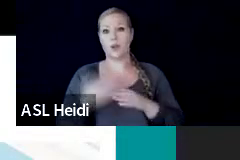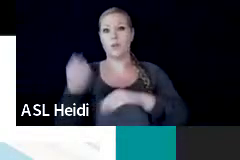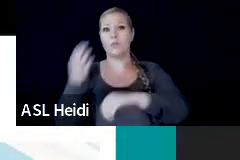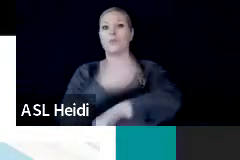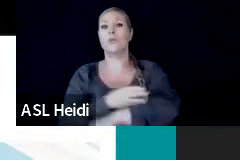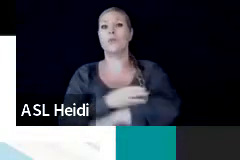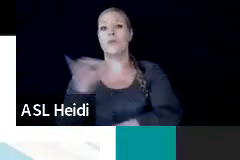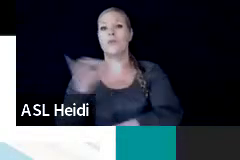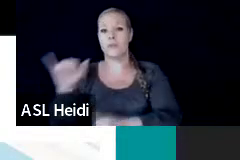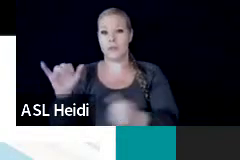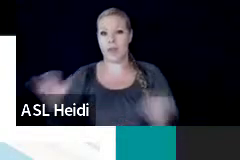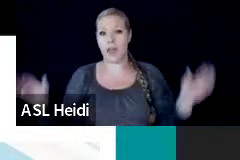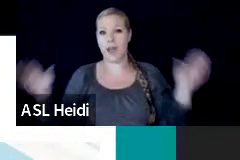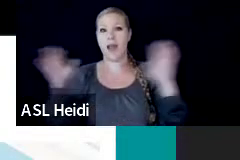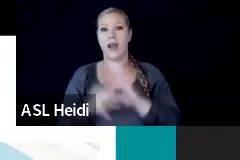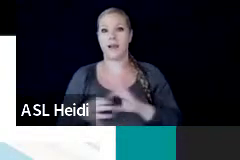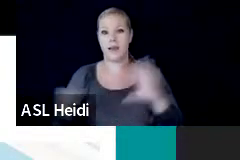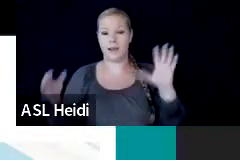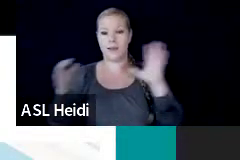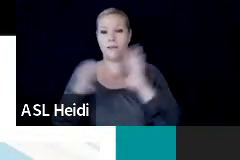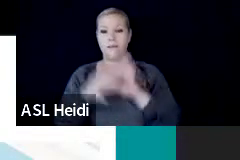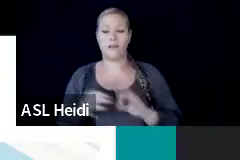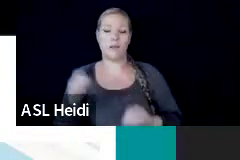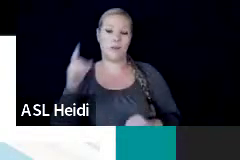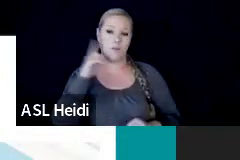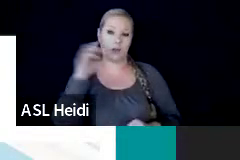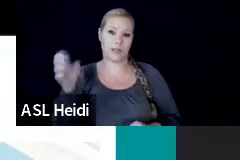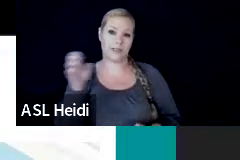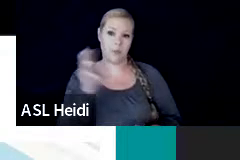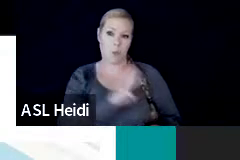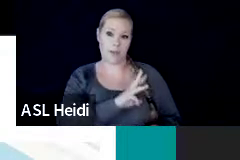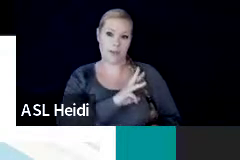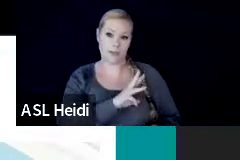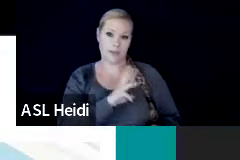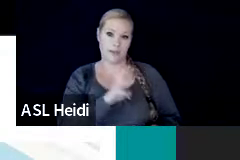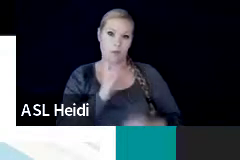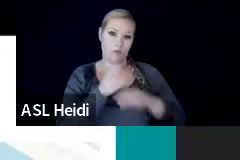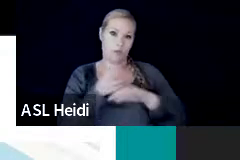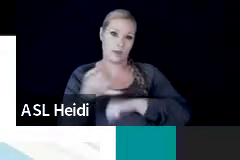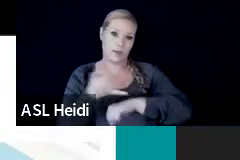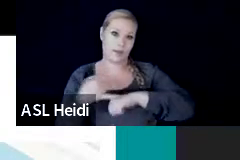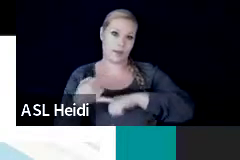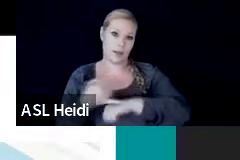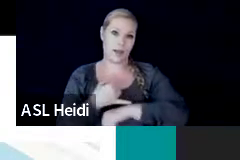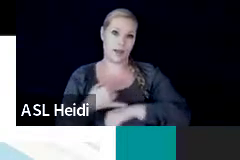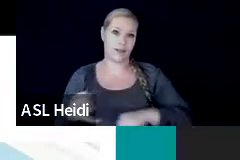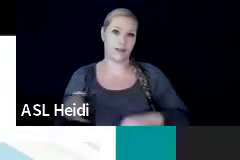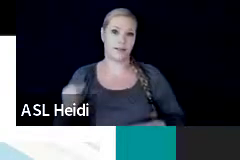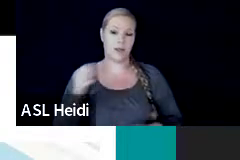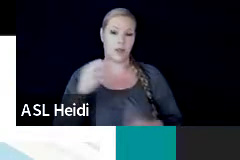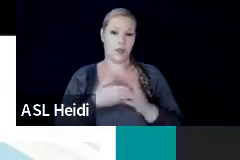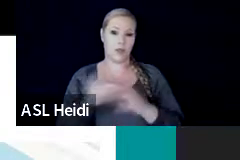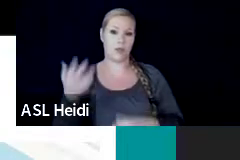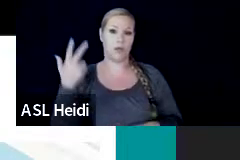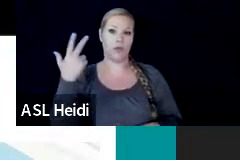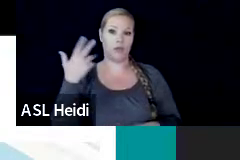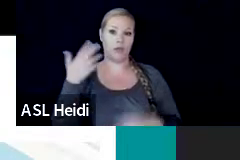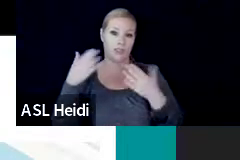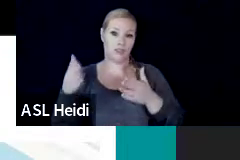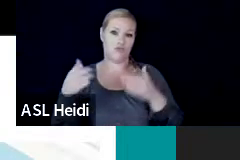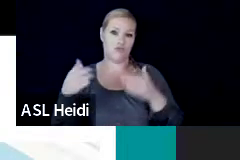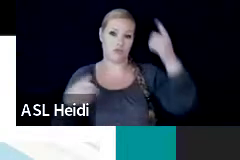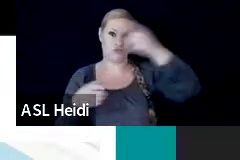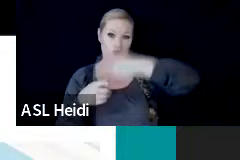connectivity for east and west across the island through 3 streets crossing